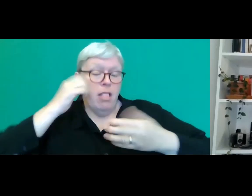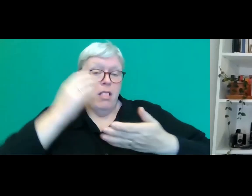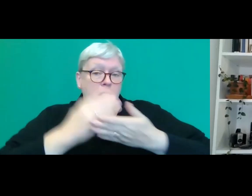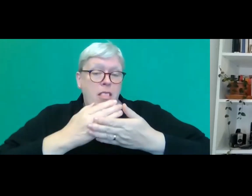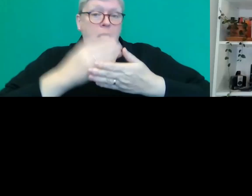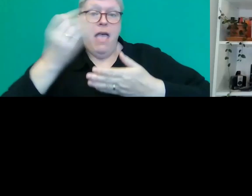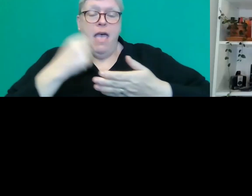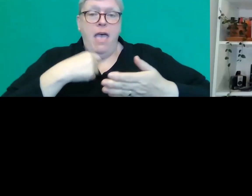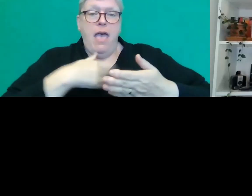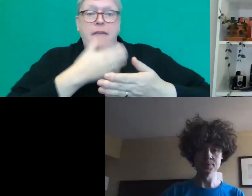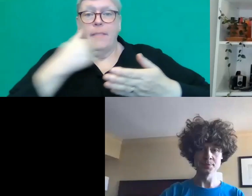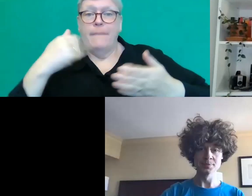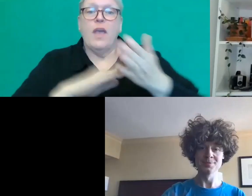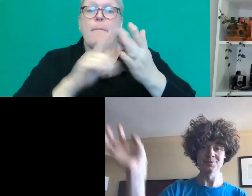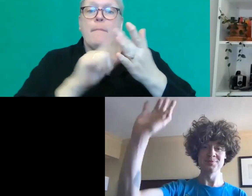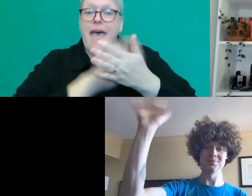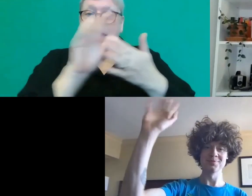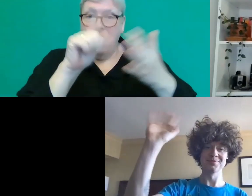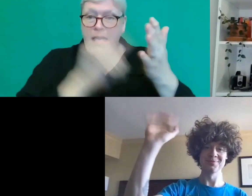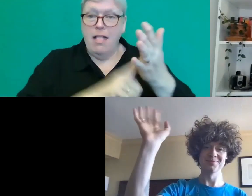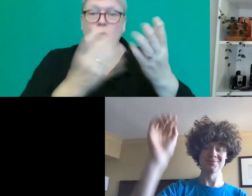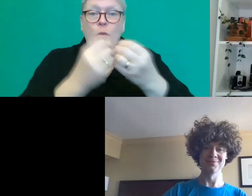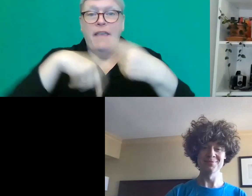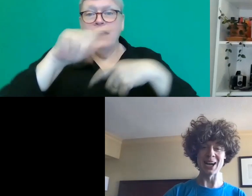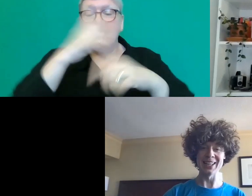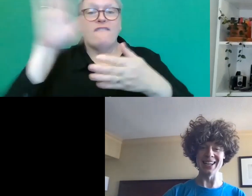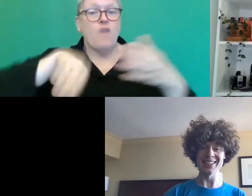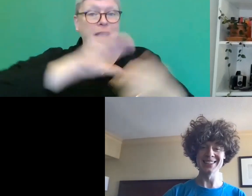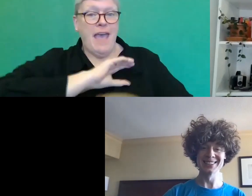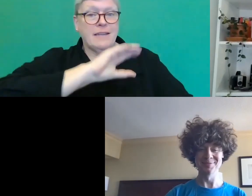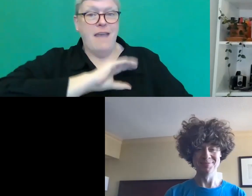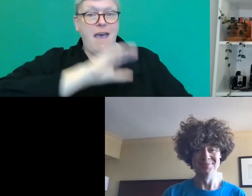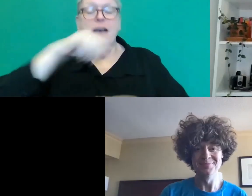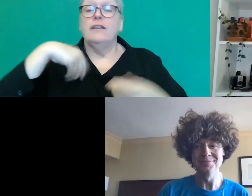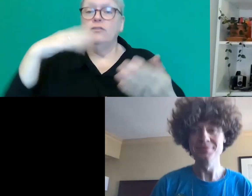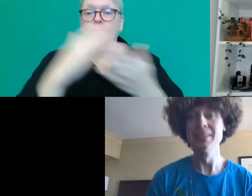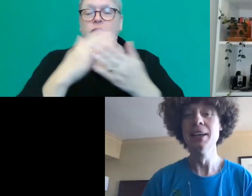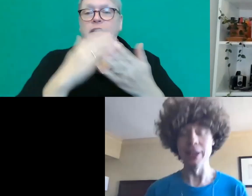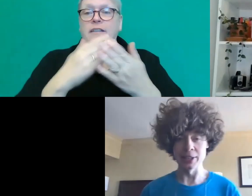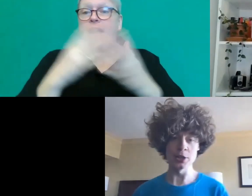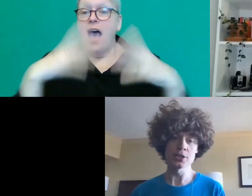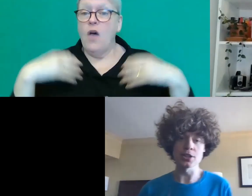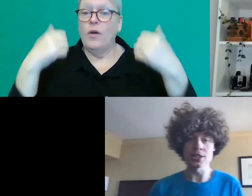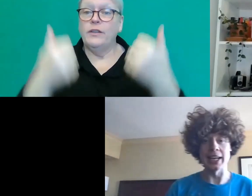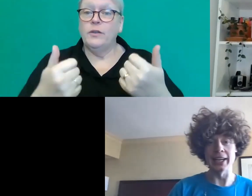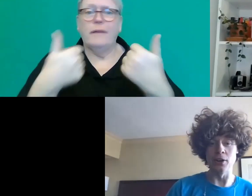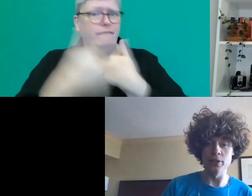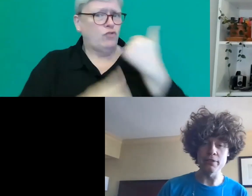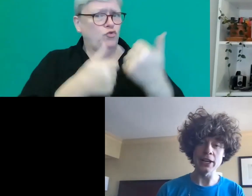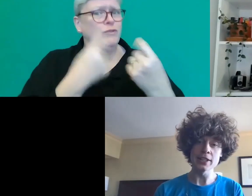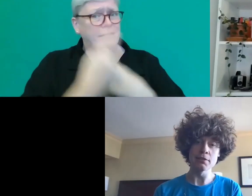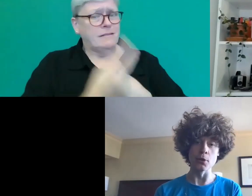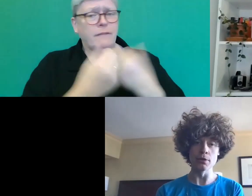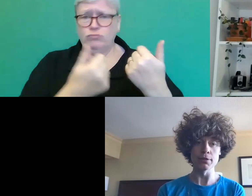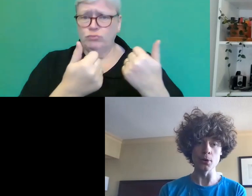the lovely Michael here with us, beaming in from Canada. Hi there. How are you, Michael? Very good. Just sitting on